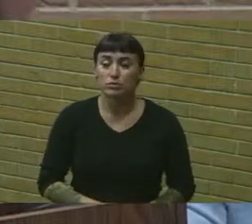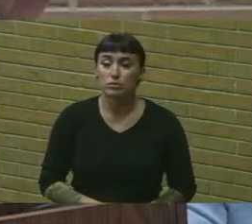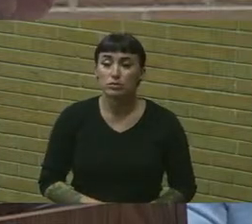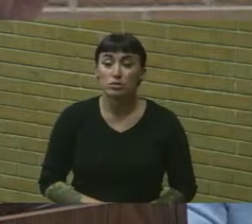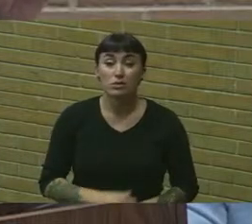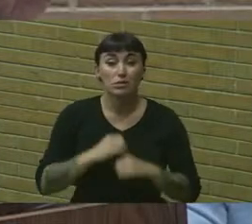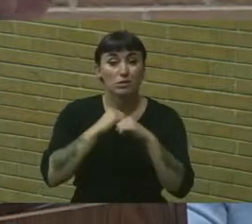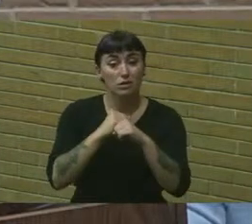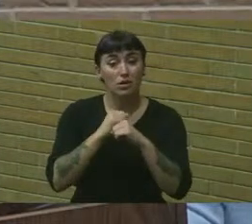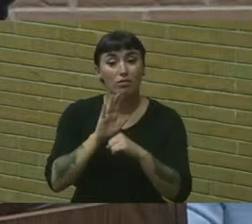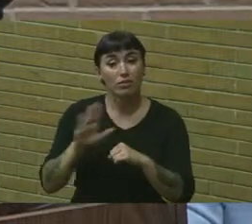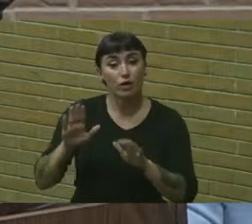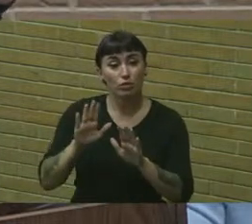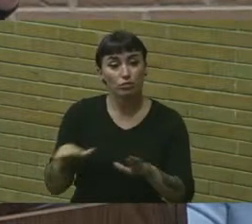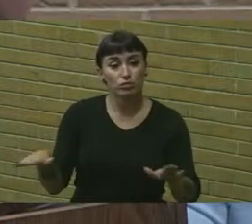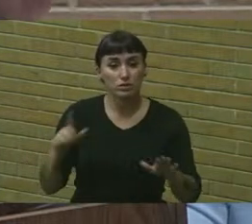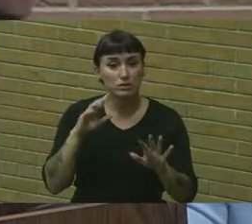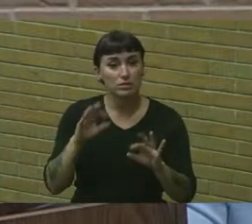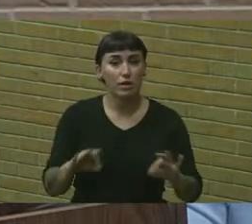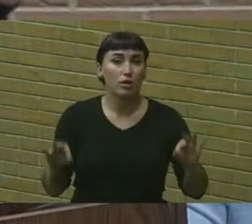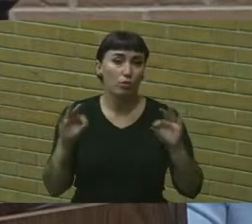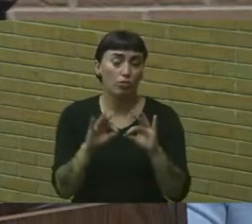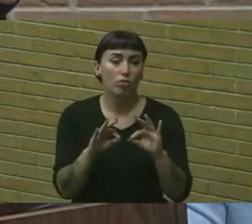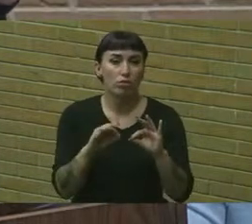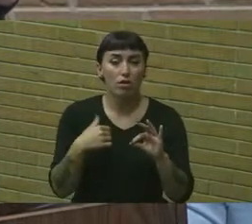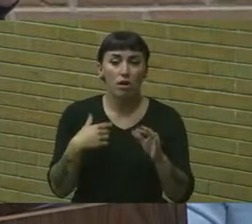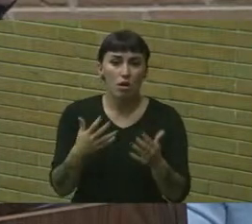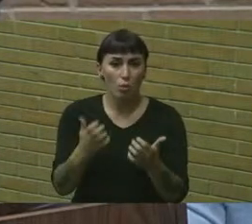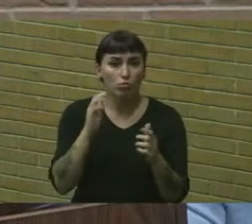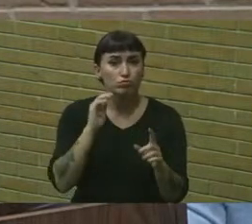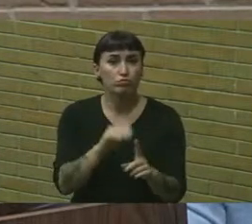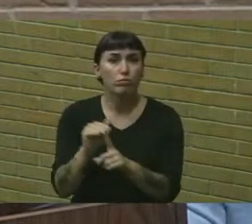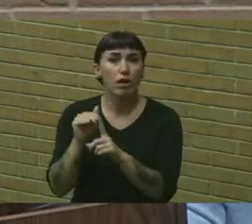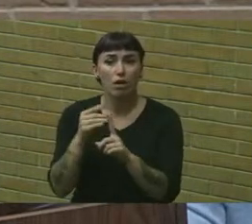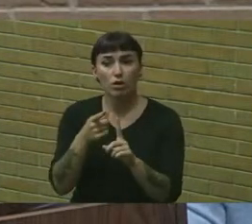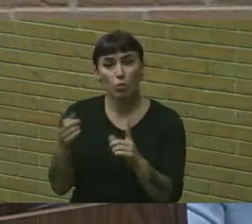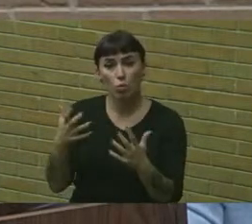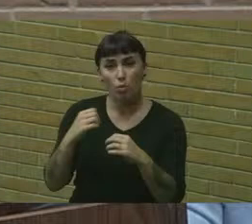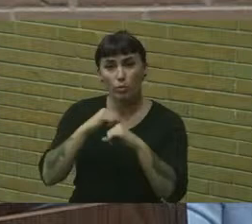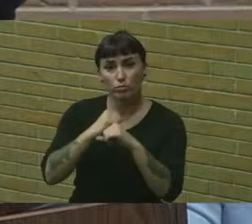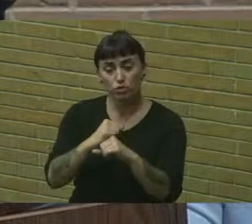the protection of their children is vital. I simply want to remind you, I want to